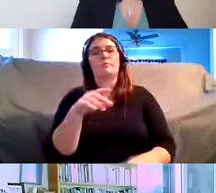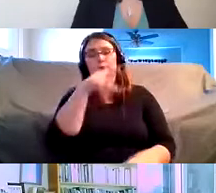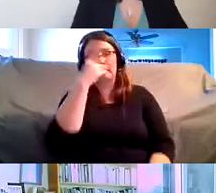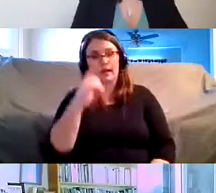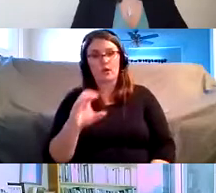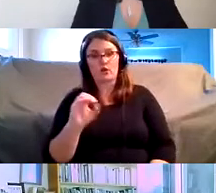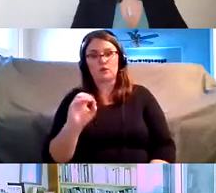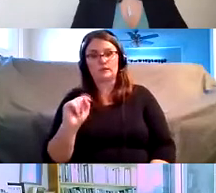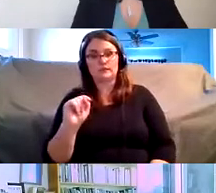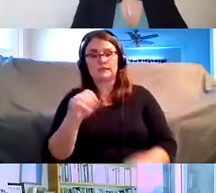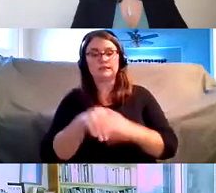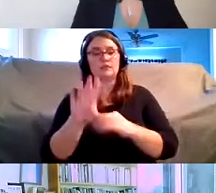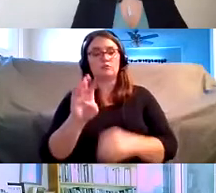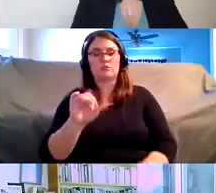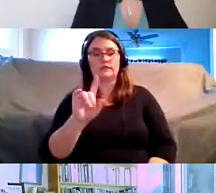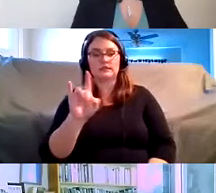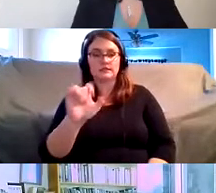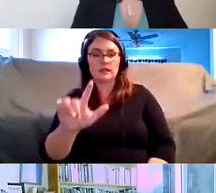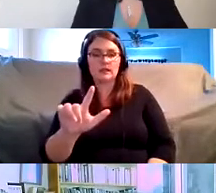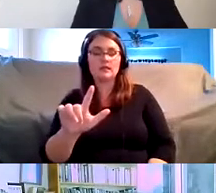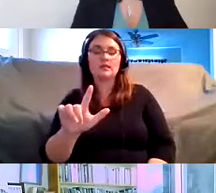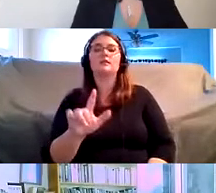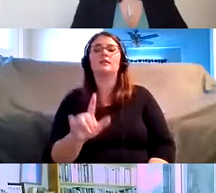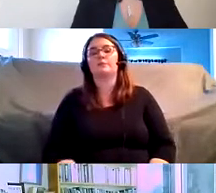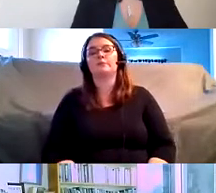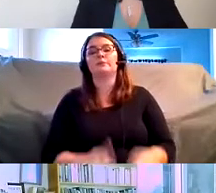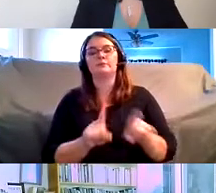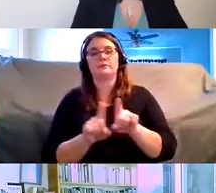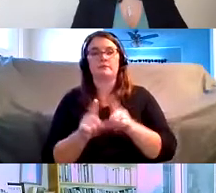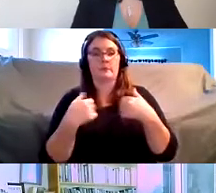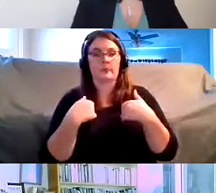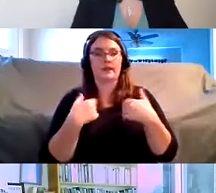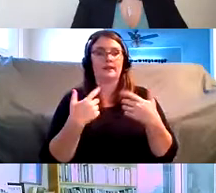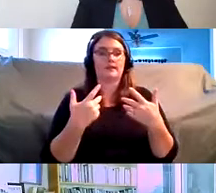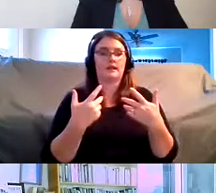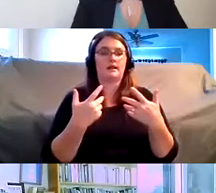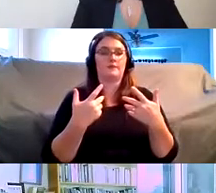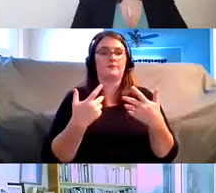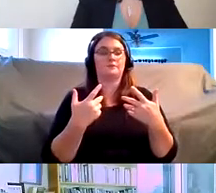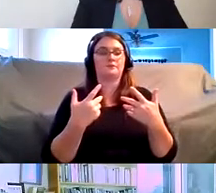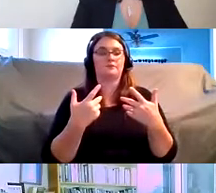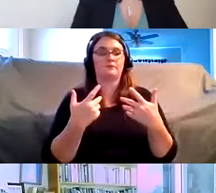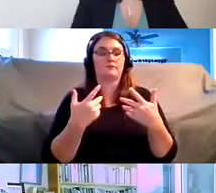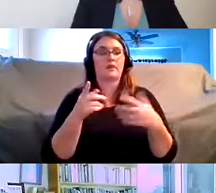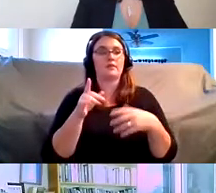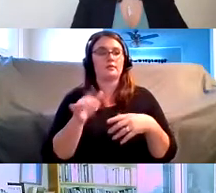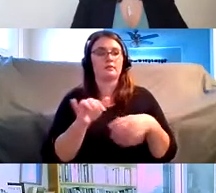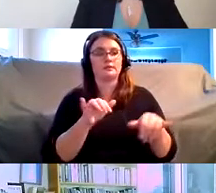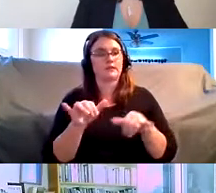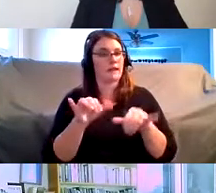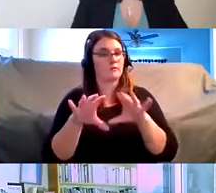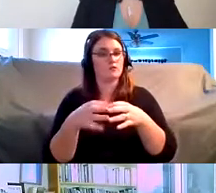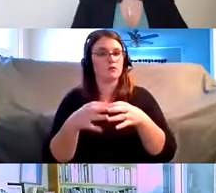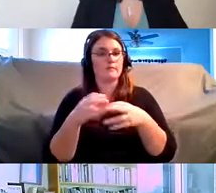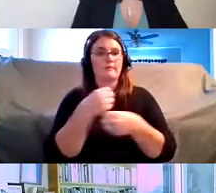we also had this same federal university created a class to talk about racial issues and